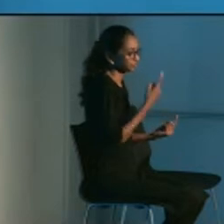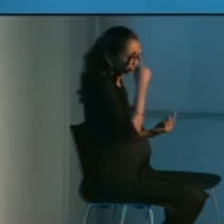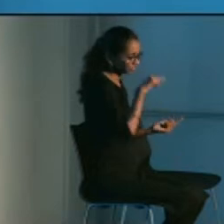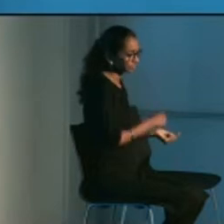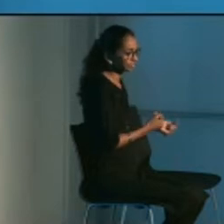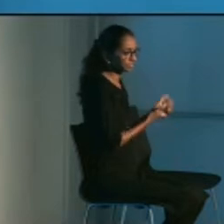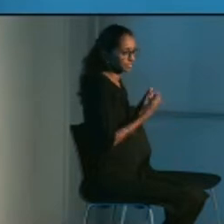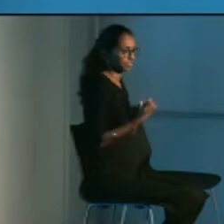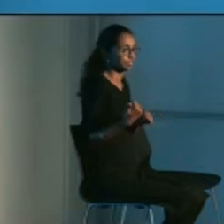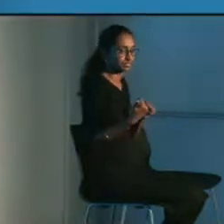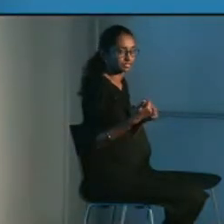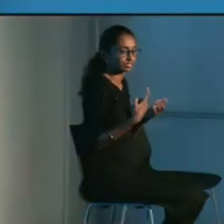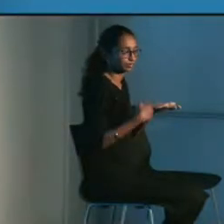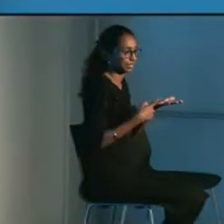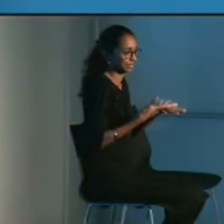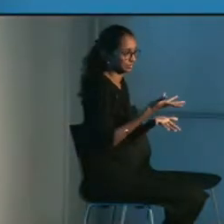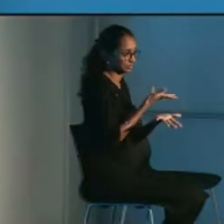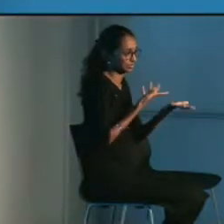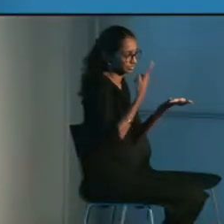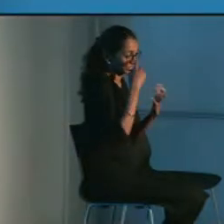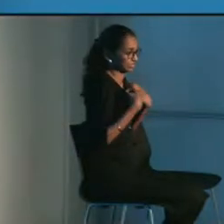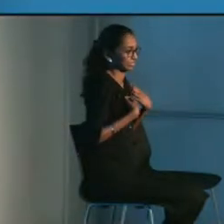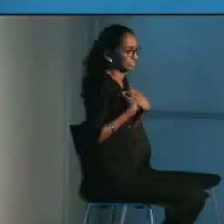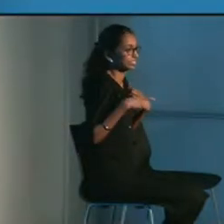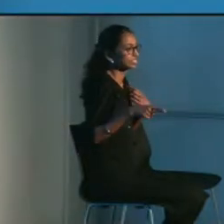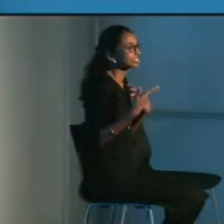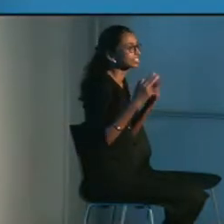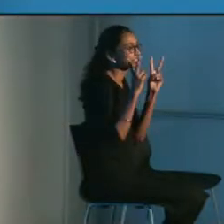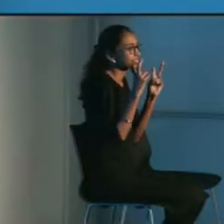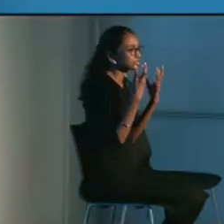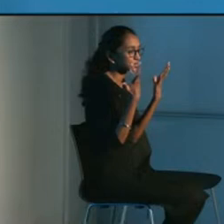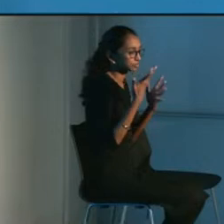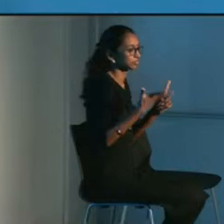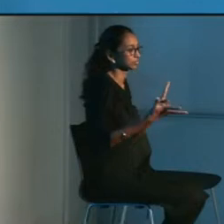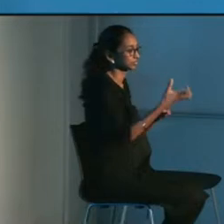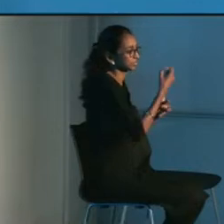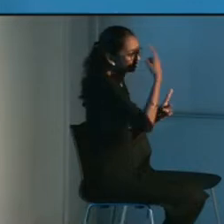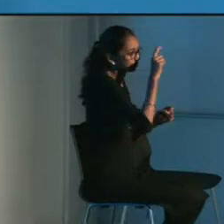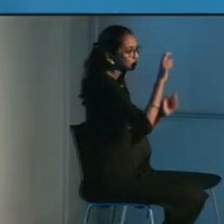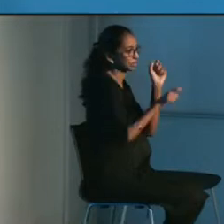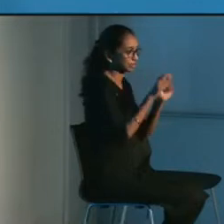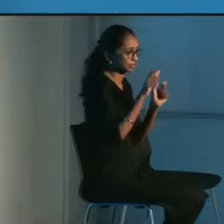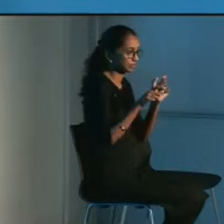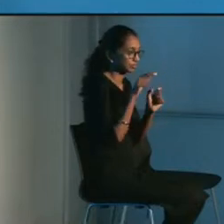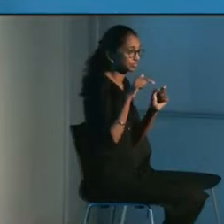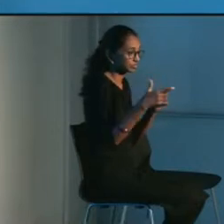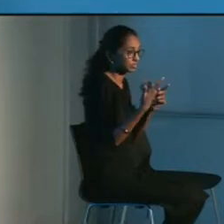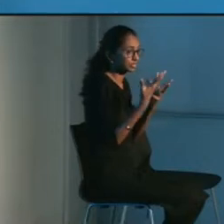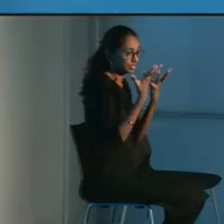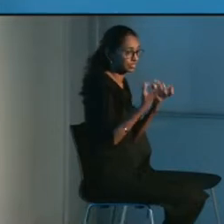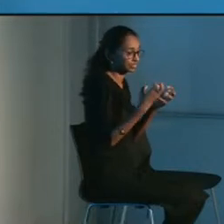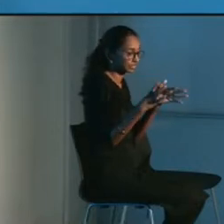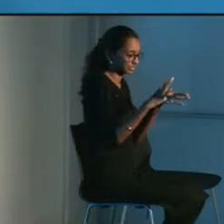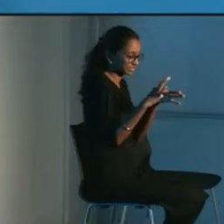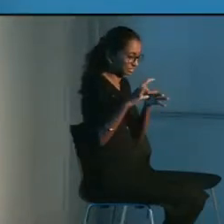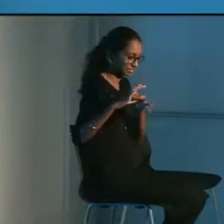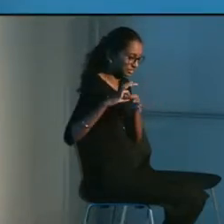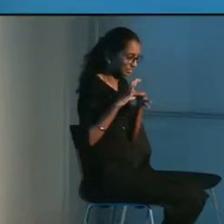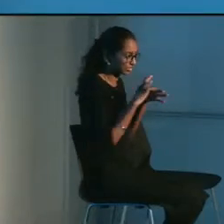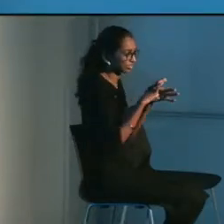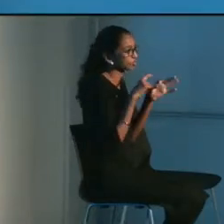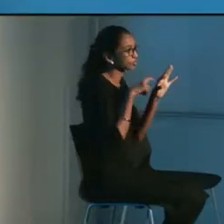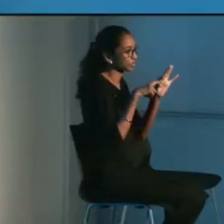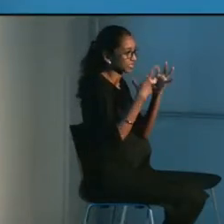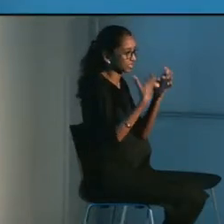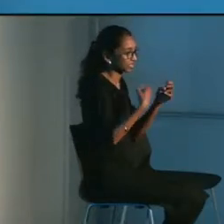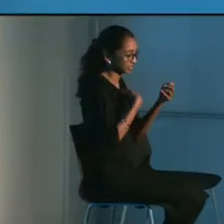which I'm very excited about. It's called Occupying the Public, and it asks several interconnected questions, and I'm going to read